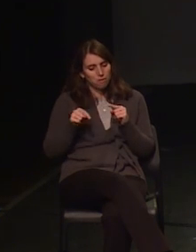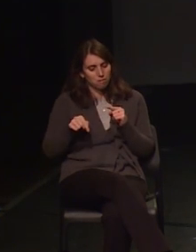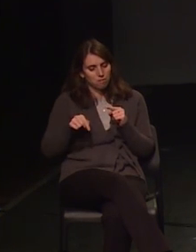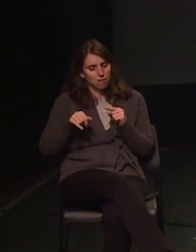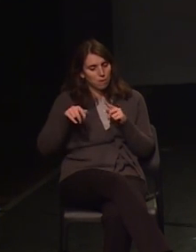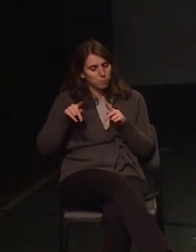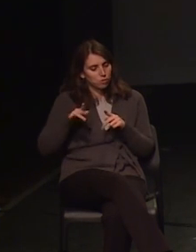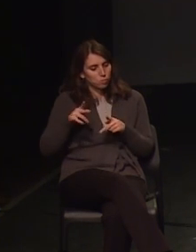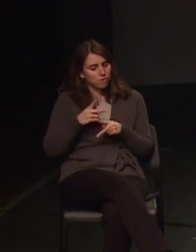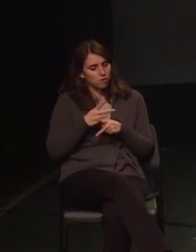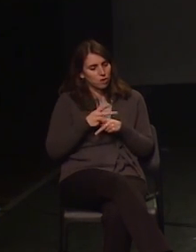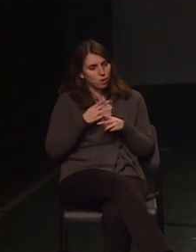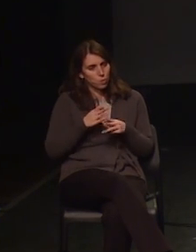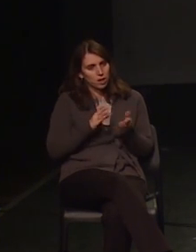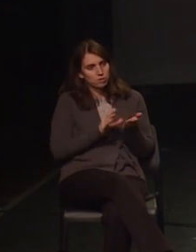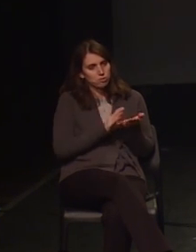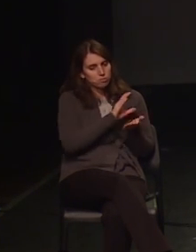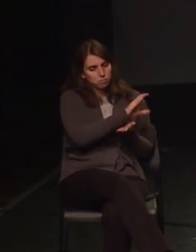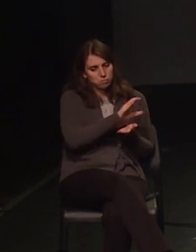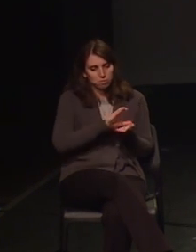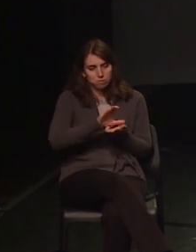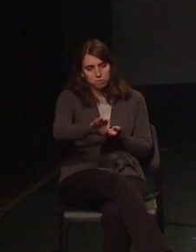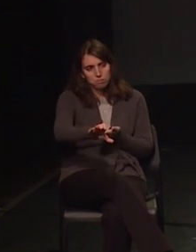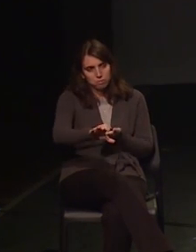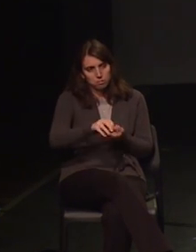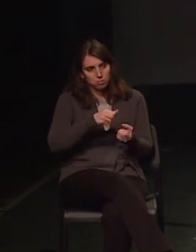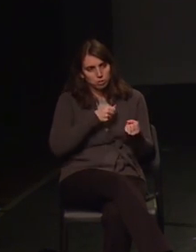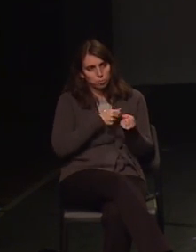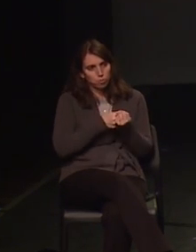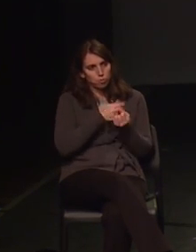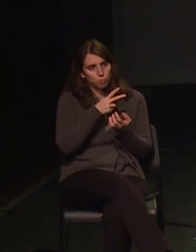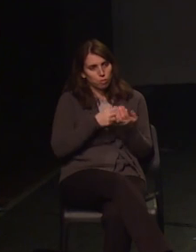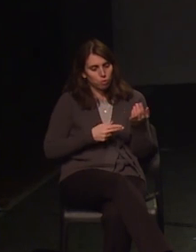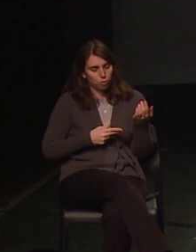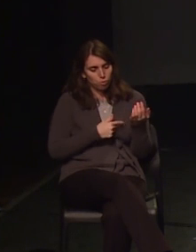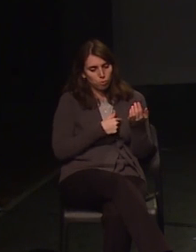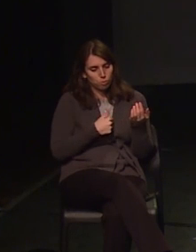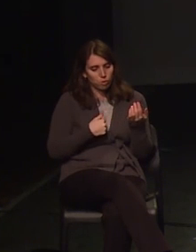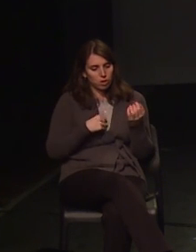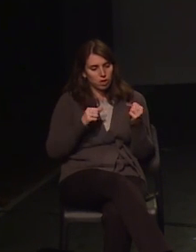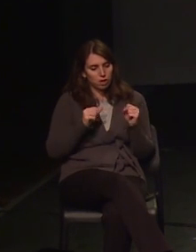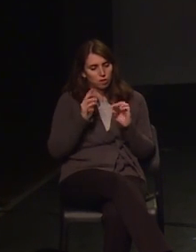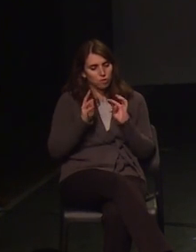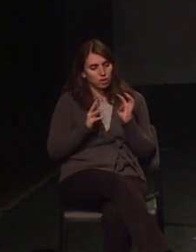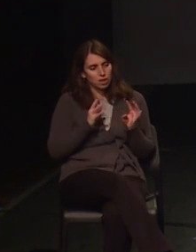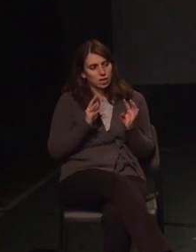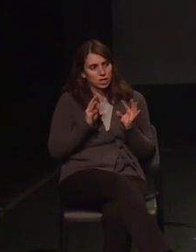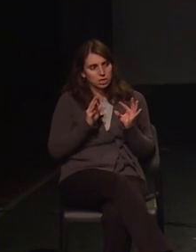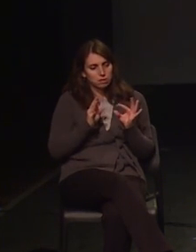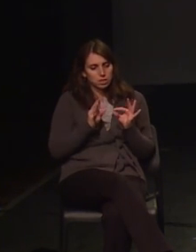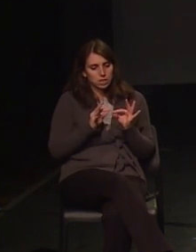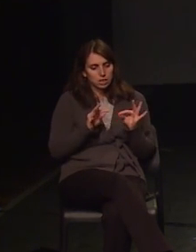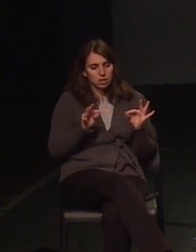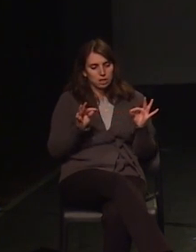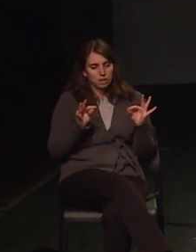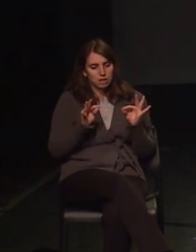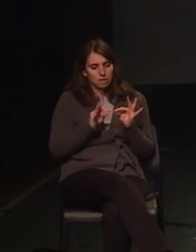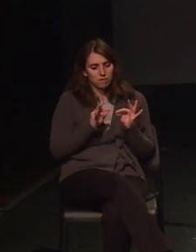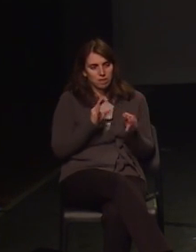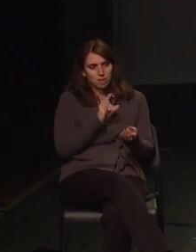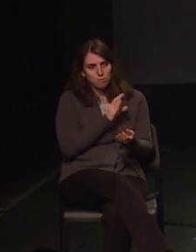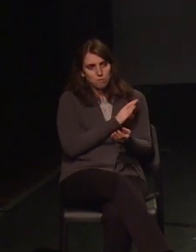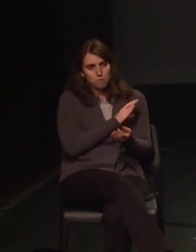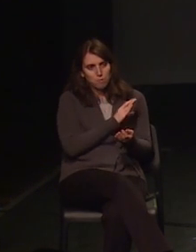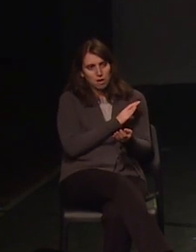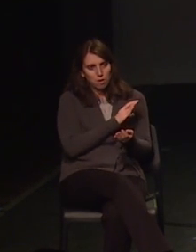both things. So we can provide very significant and powerful levers with those relationships that we already